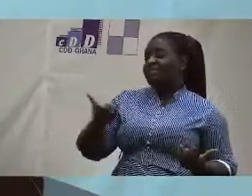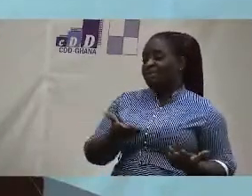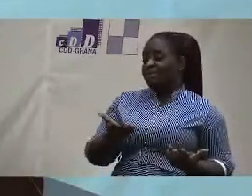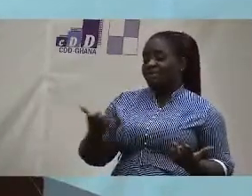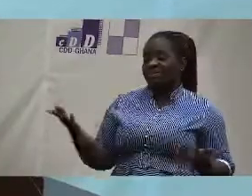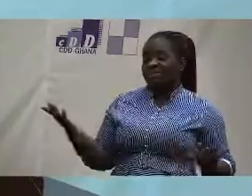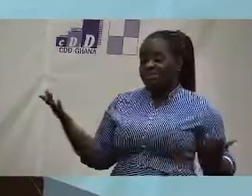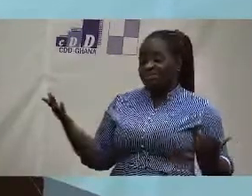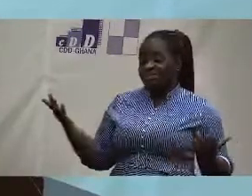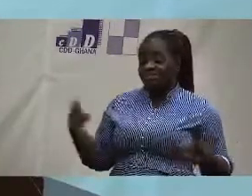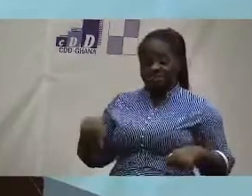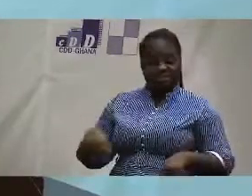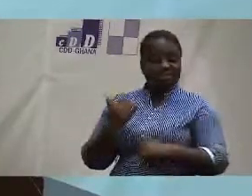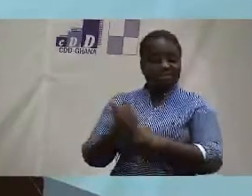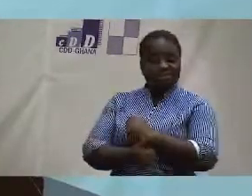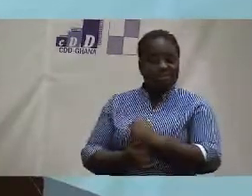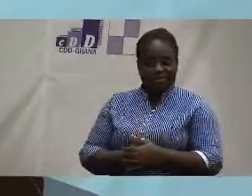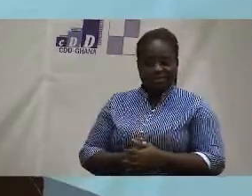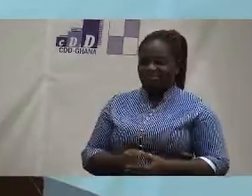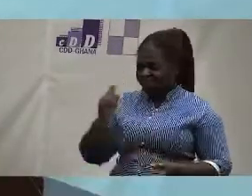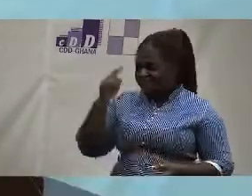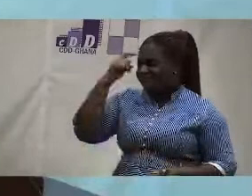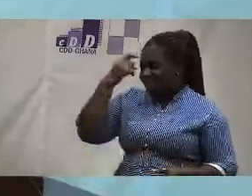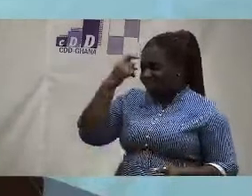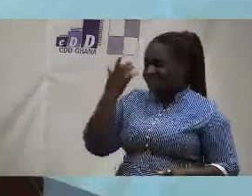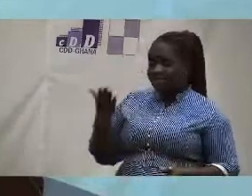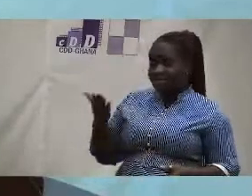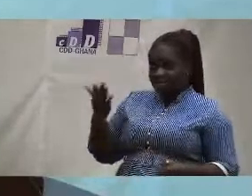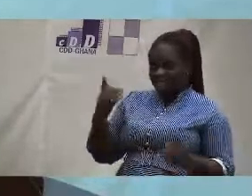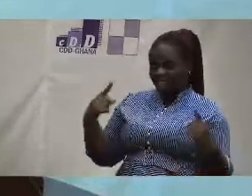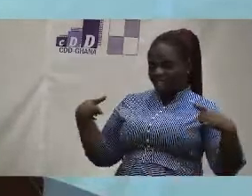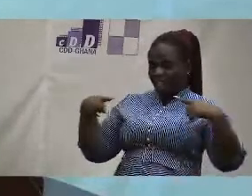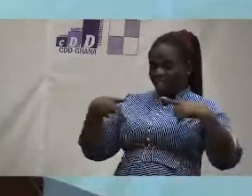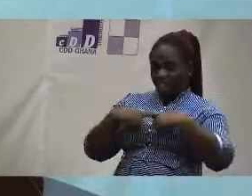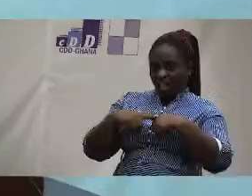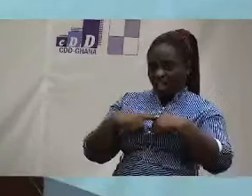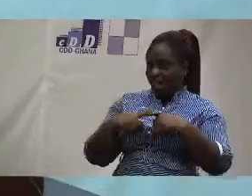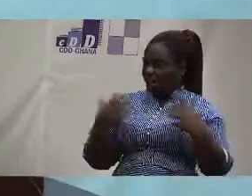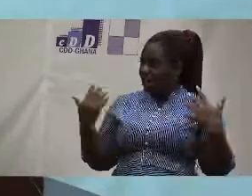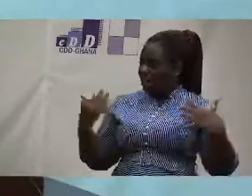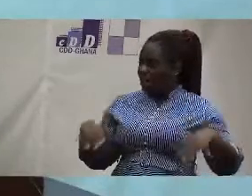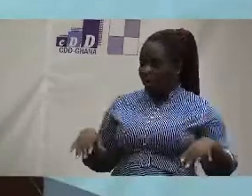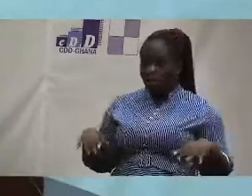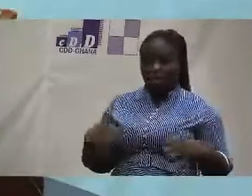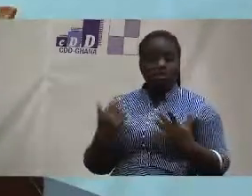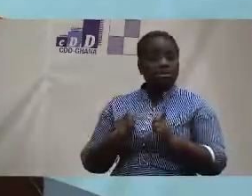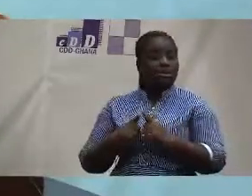putschists in this country. I think this contradiction is a very big